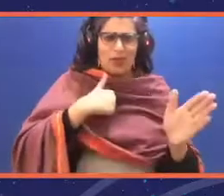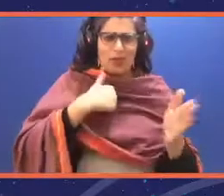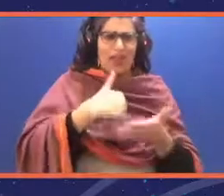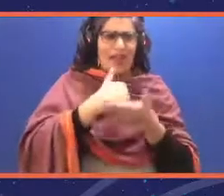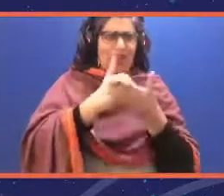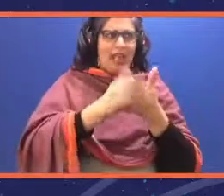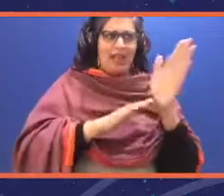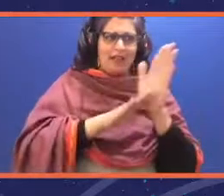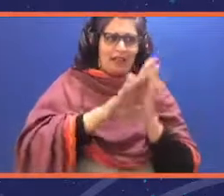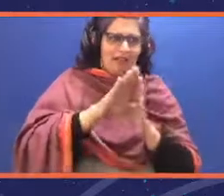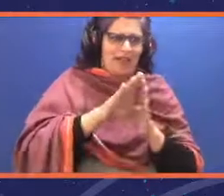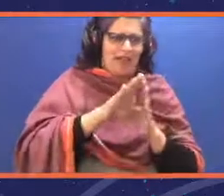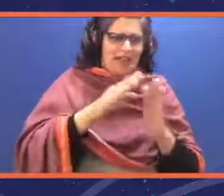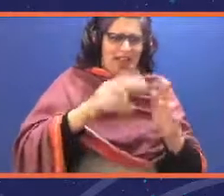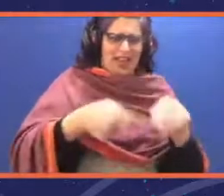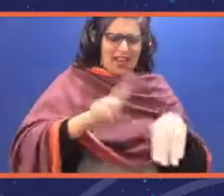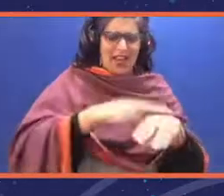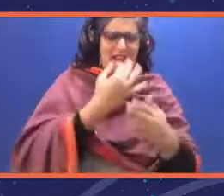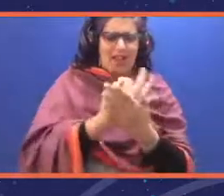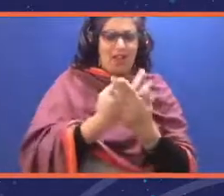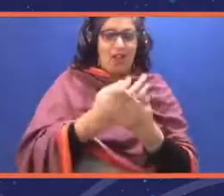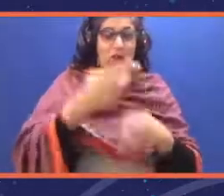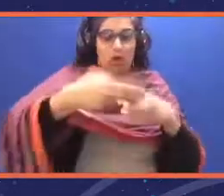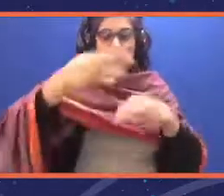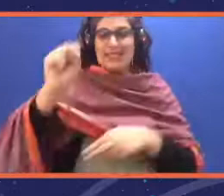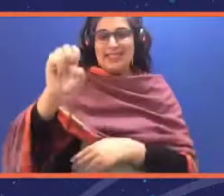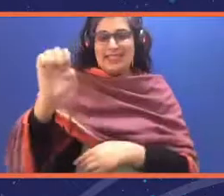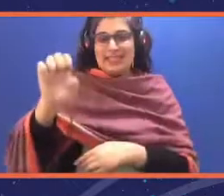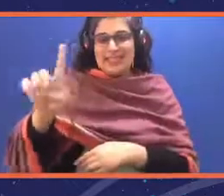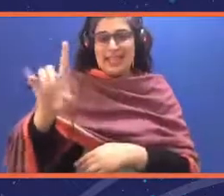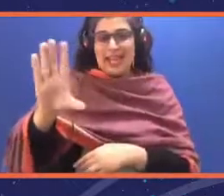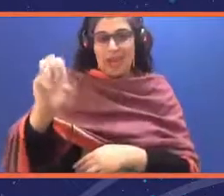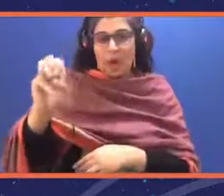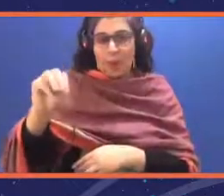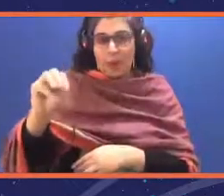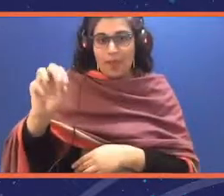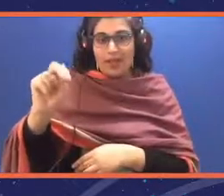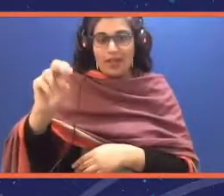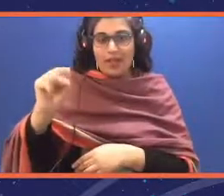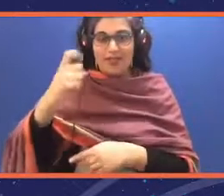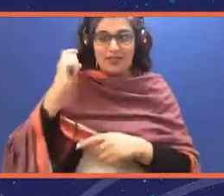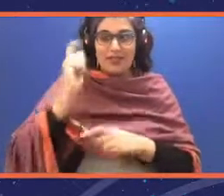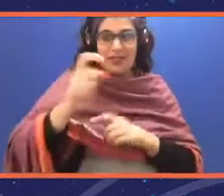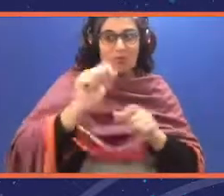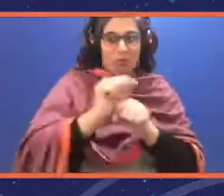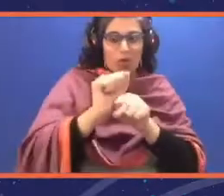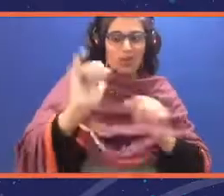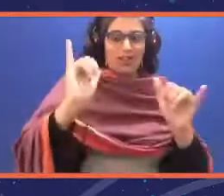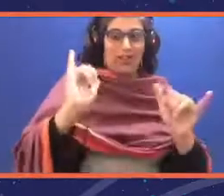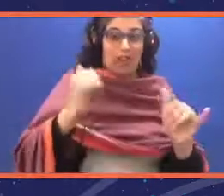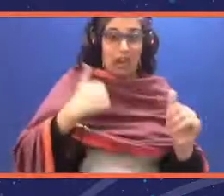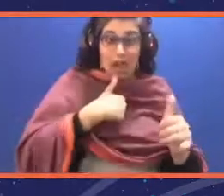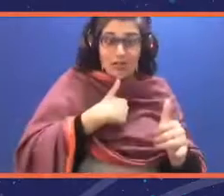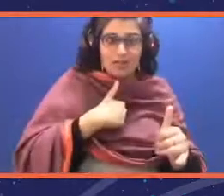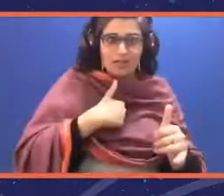Commons that's there to give workers like us a seat at the table. In a really structural way